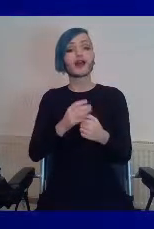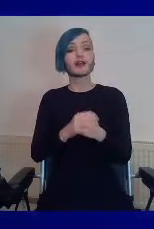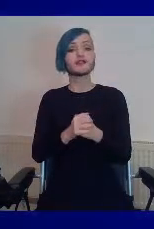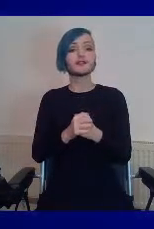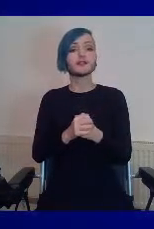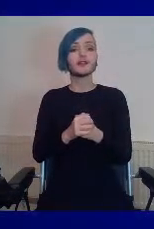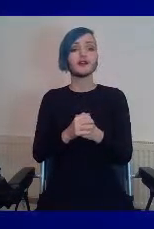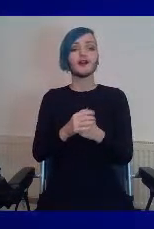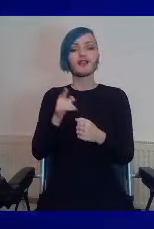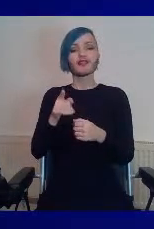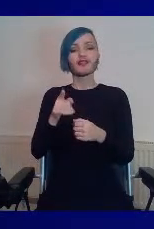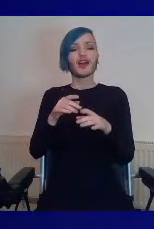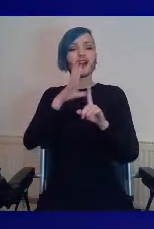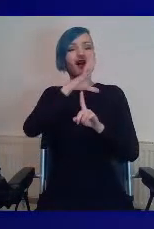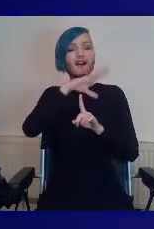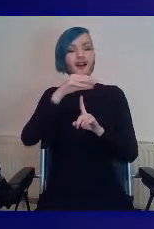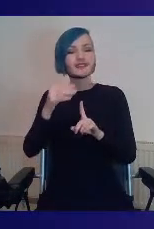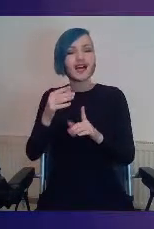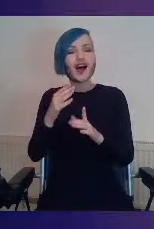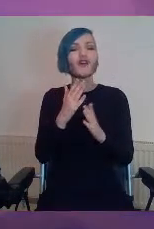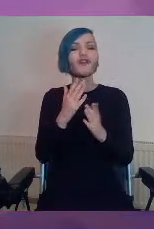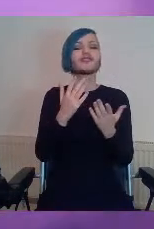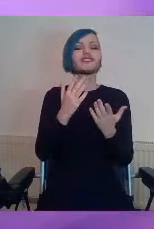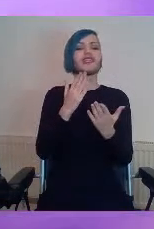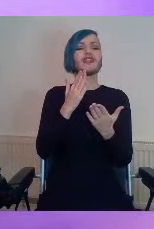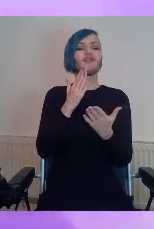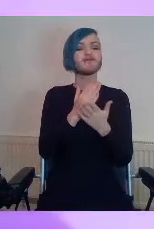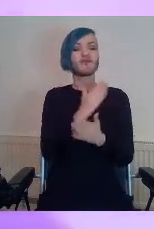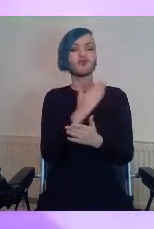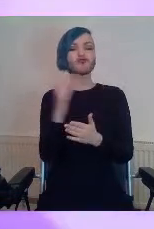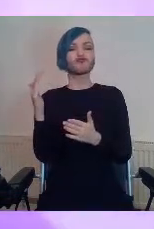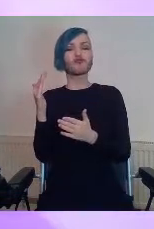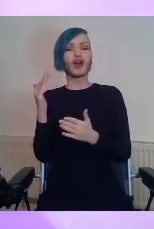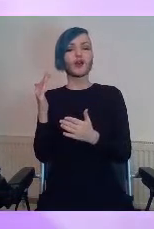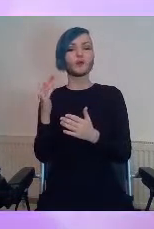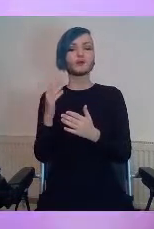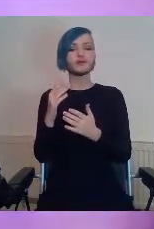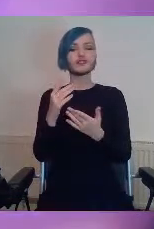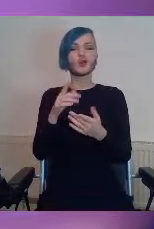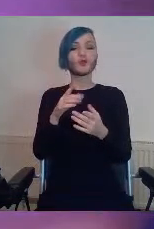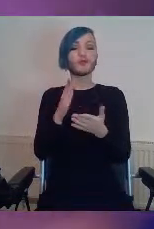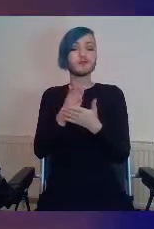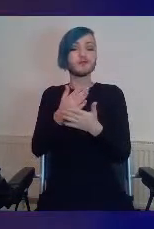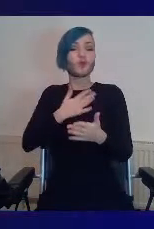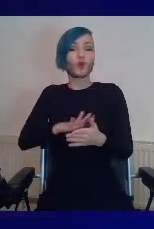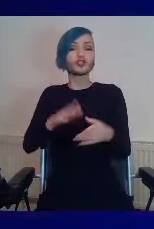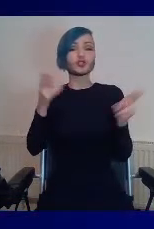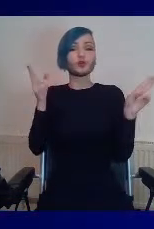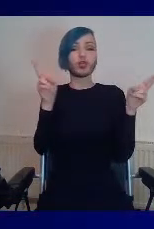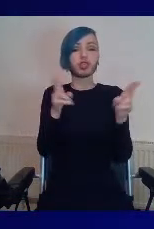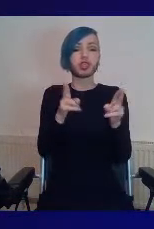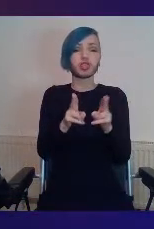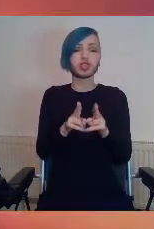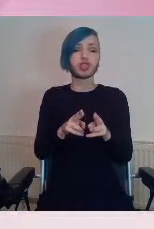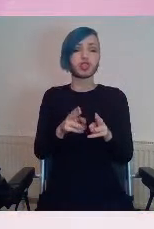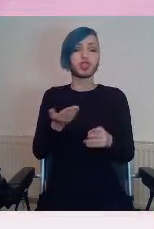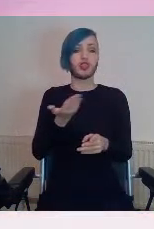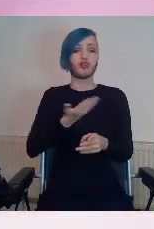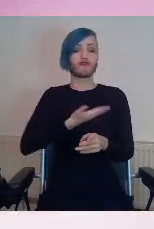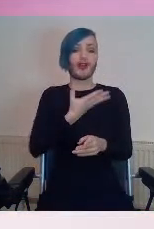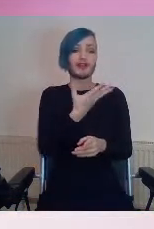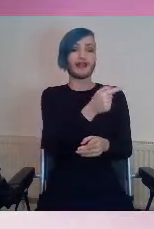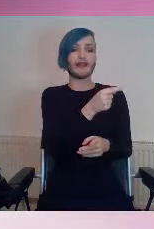step just to take even those small rights that we now have for LGBTQI plus